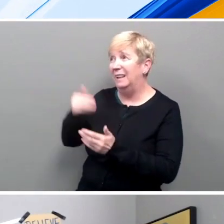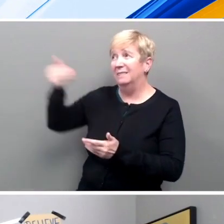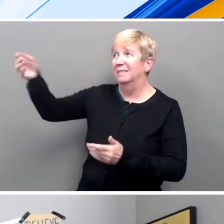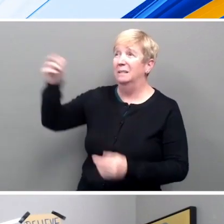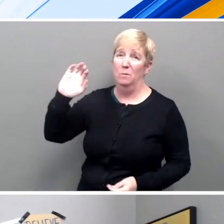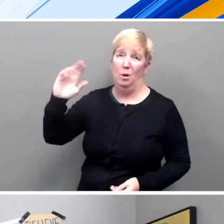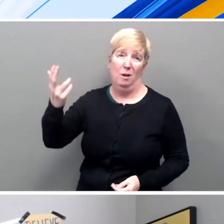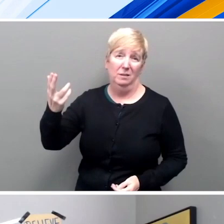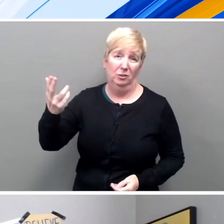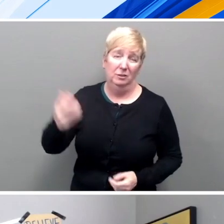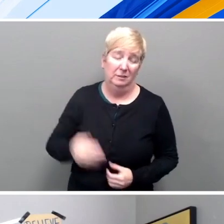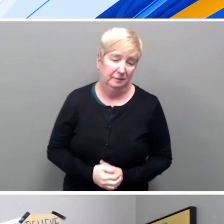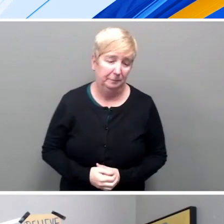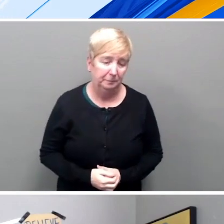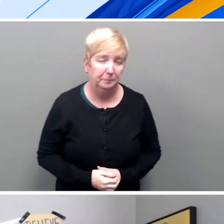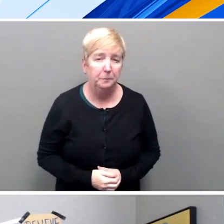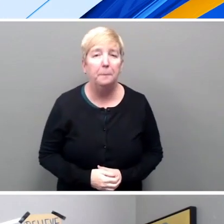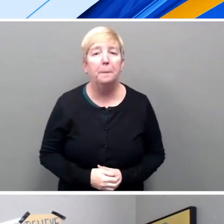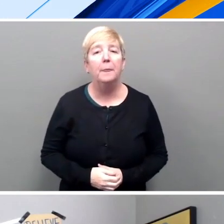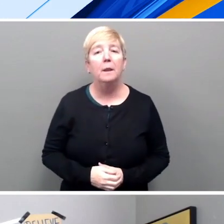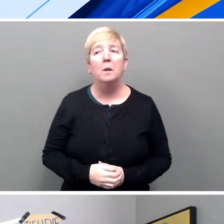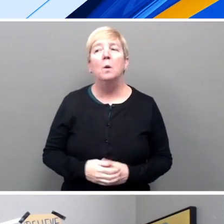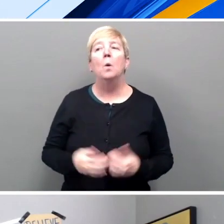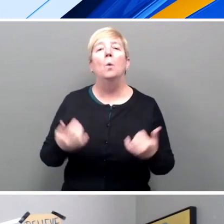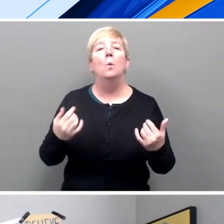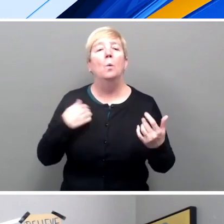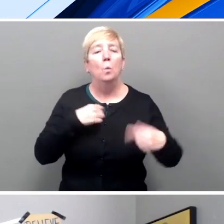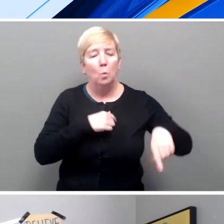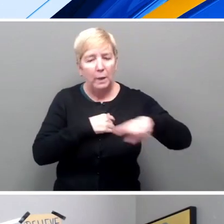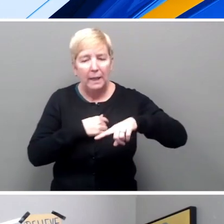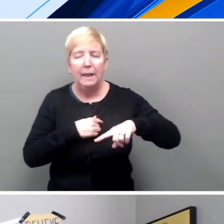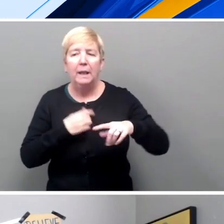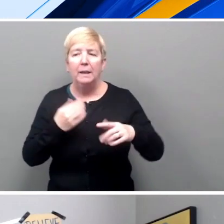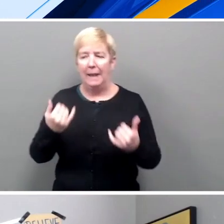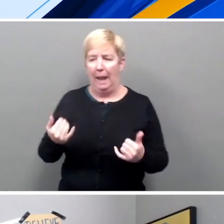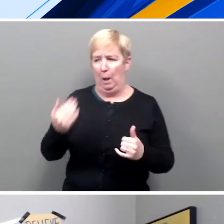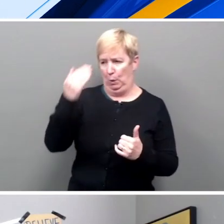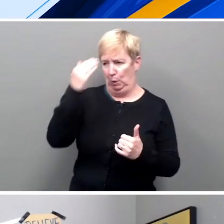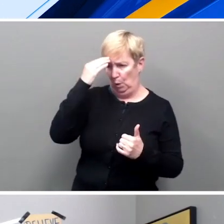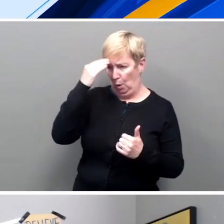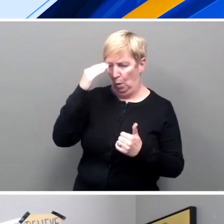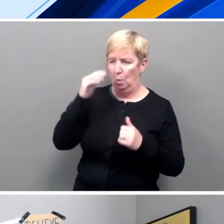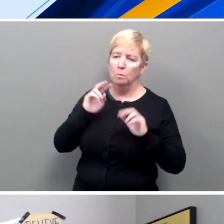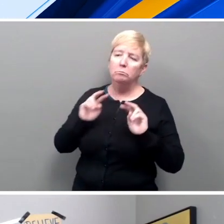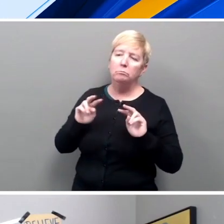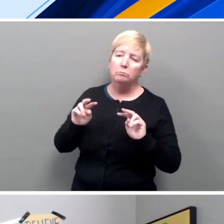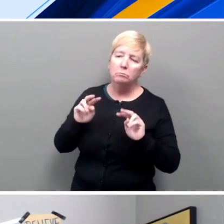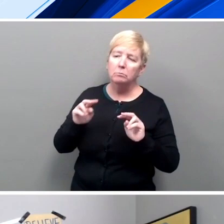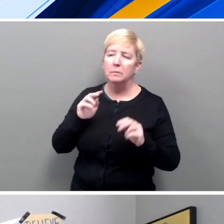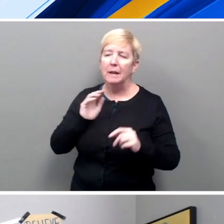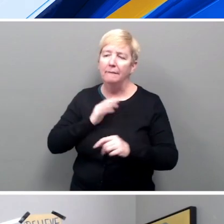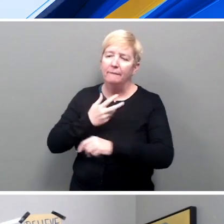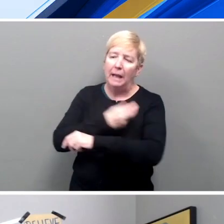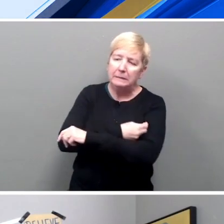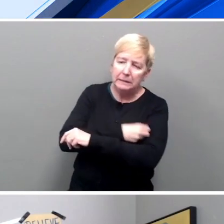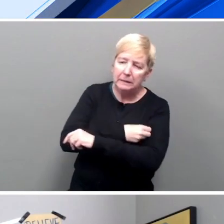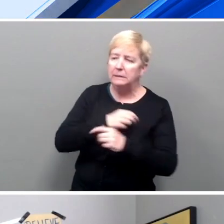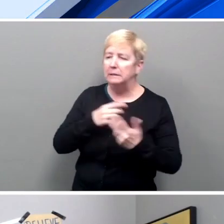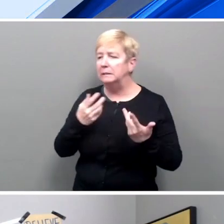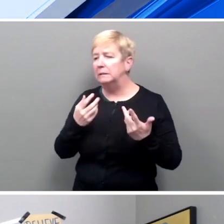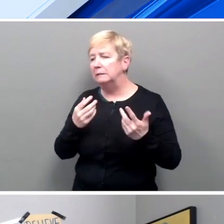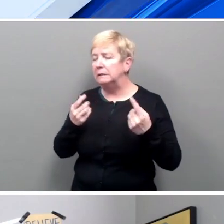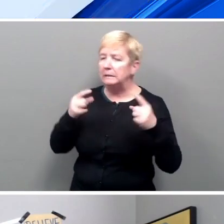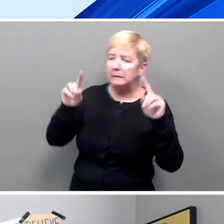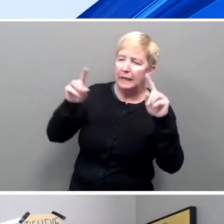we know about the signals we can see in our own data about vaccine breakthrough, we will be glued to